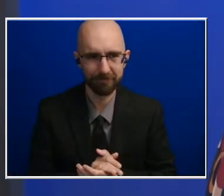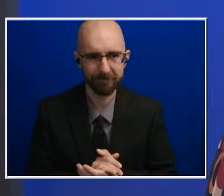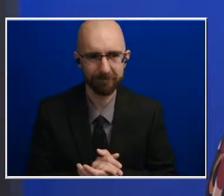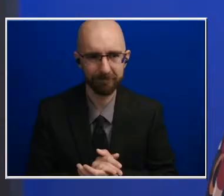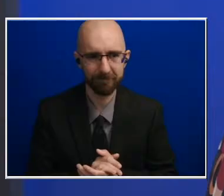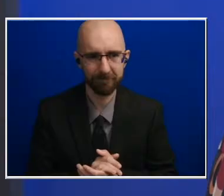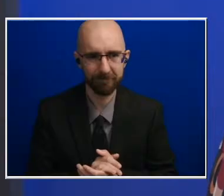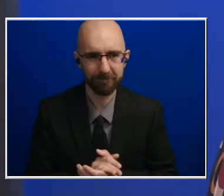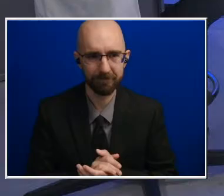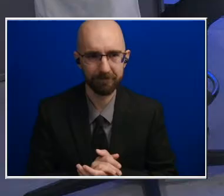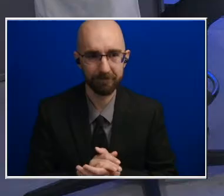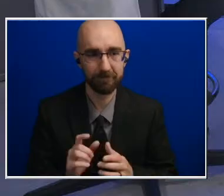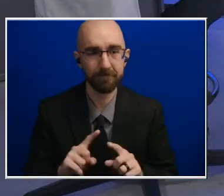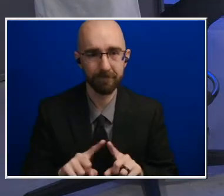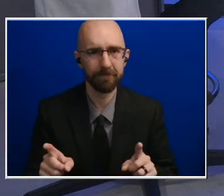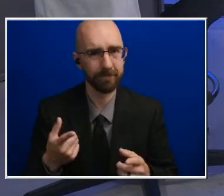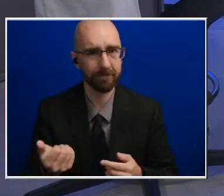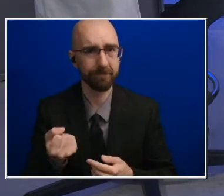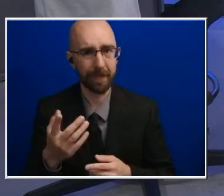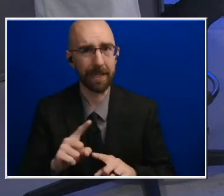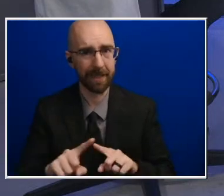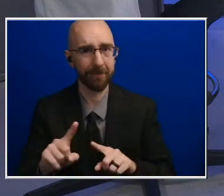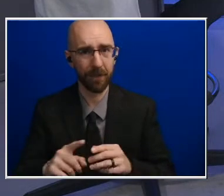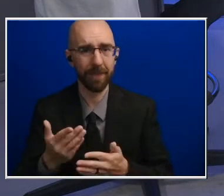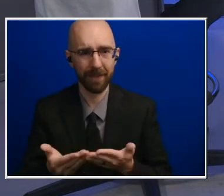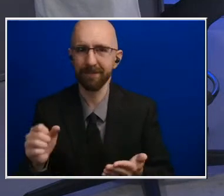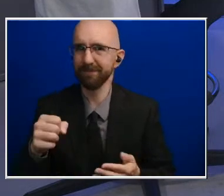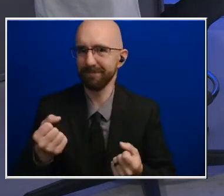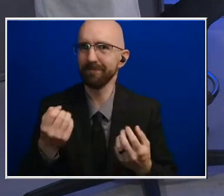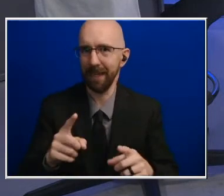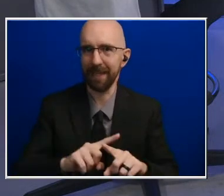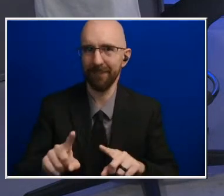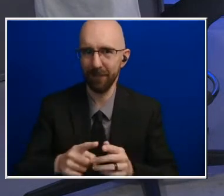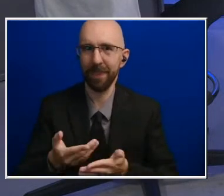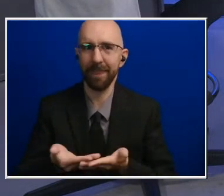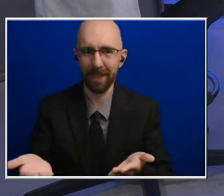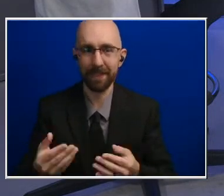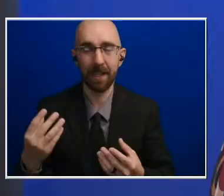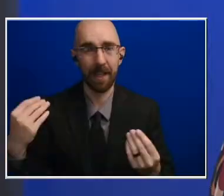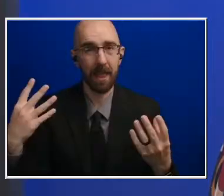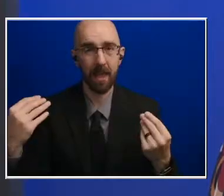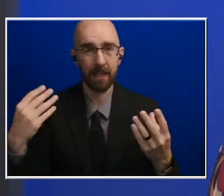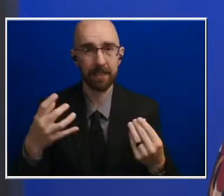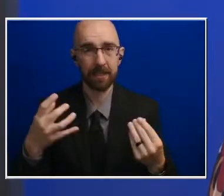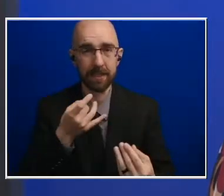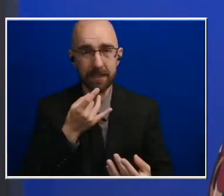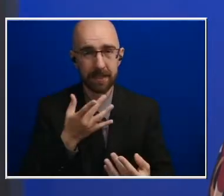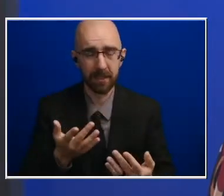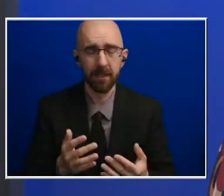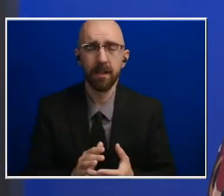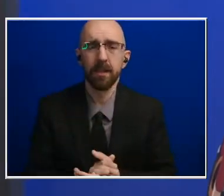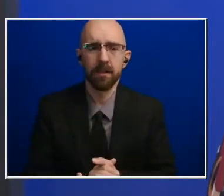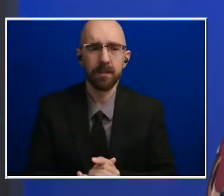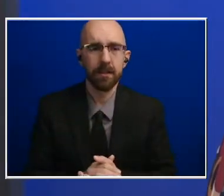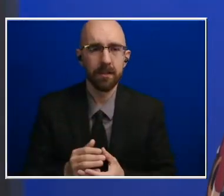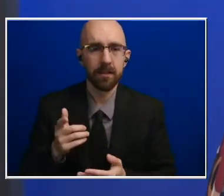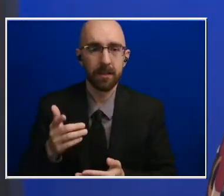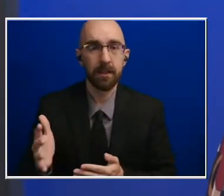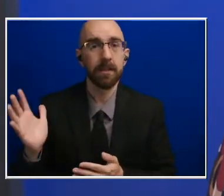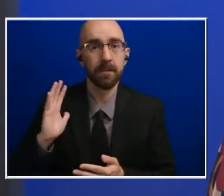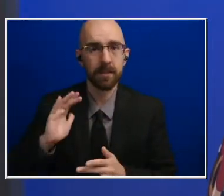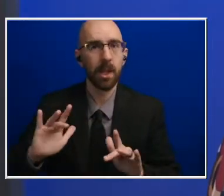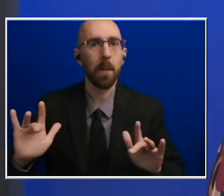But Lots of different things. yes, Yeah. a lot of different things. You know, flashing lights. Sure. And Back in the day, it was computer screens